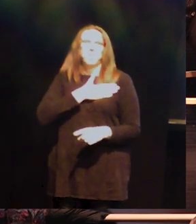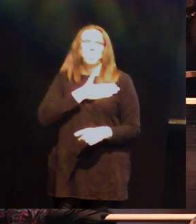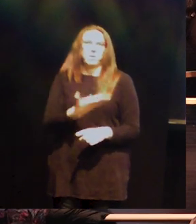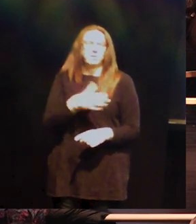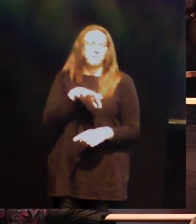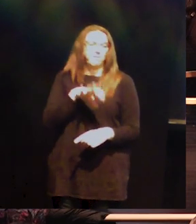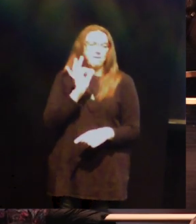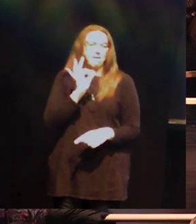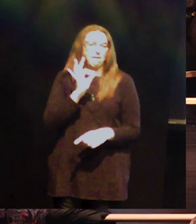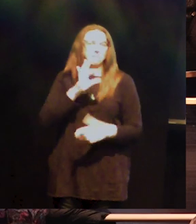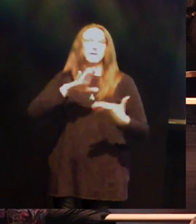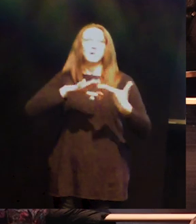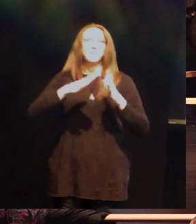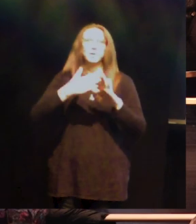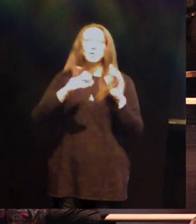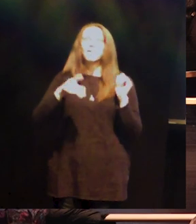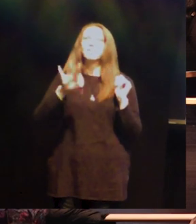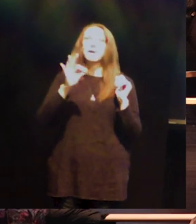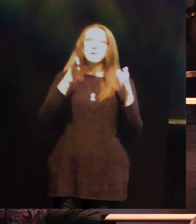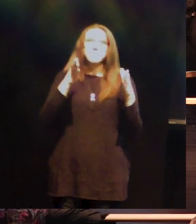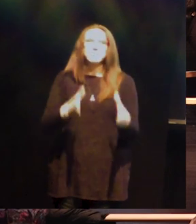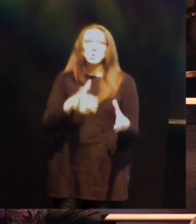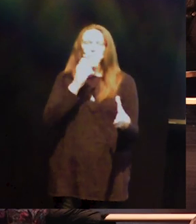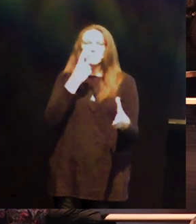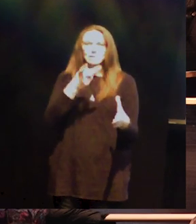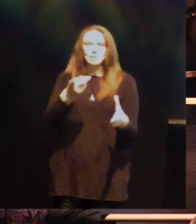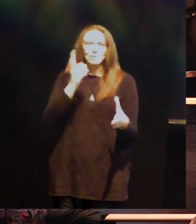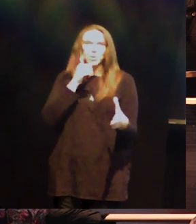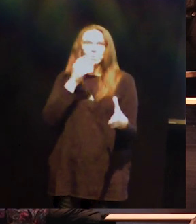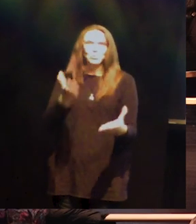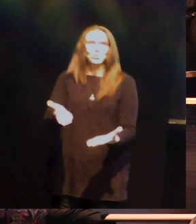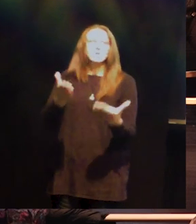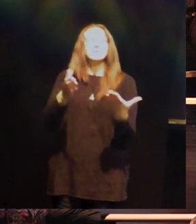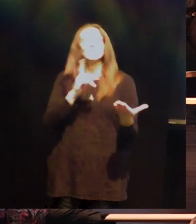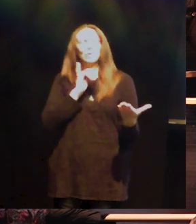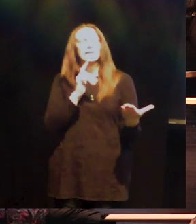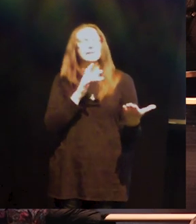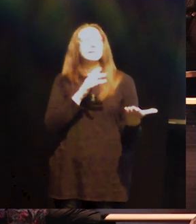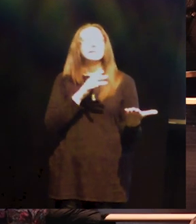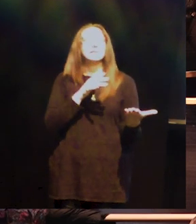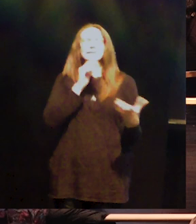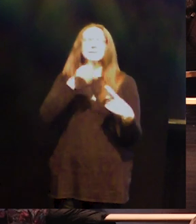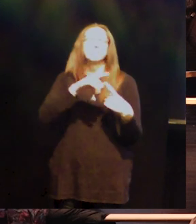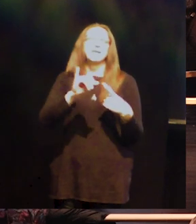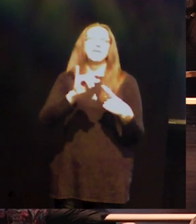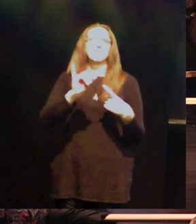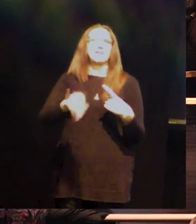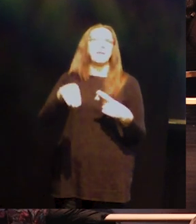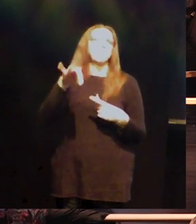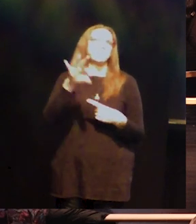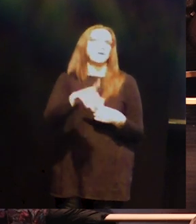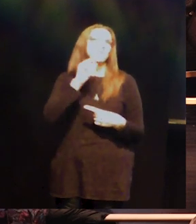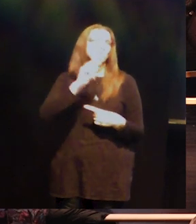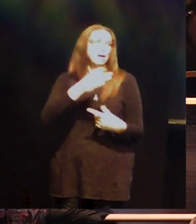find the community or find somebody who will see her for who she is and who, you know what I mean? Like, it really... It's not about that at all, and I'm glad that you